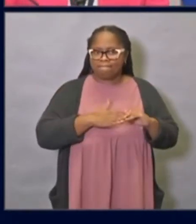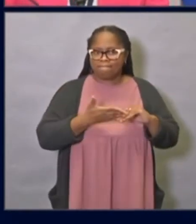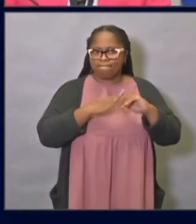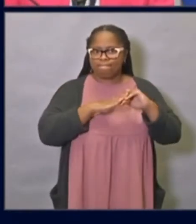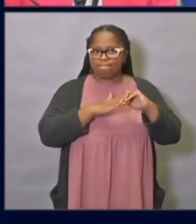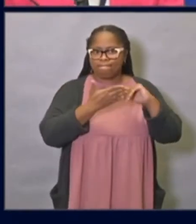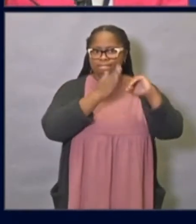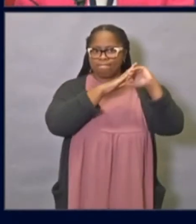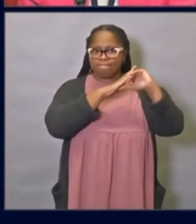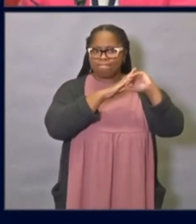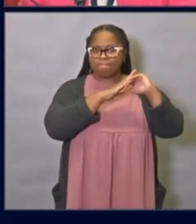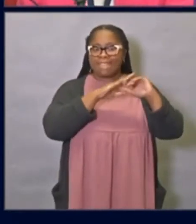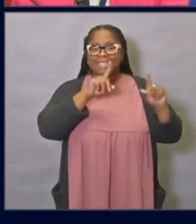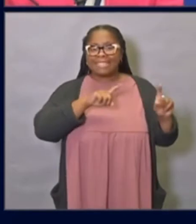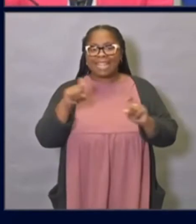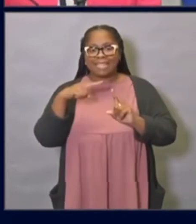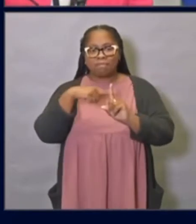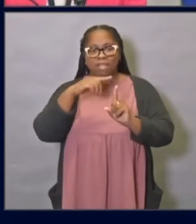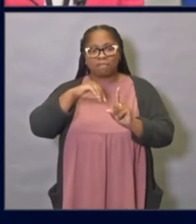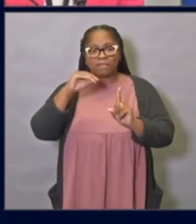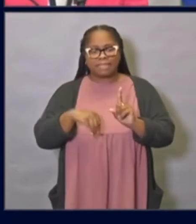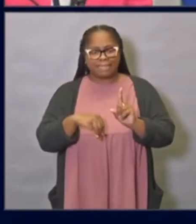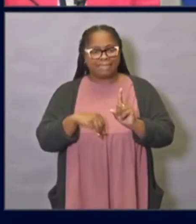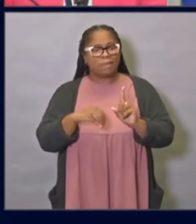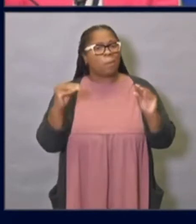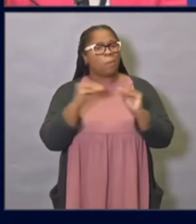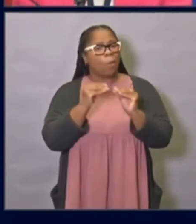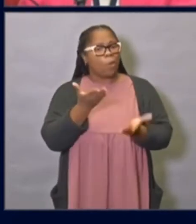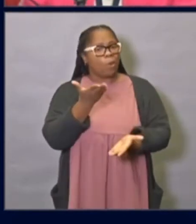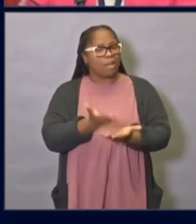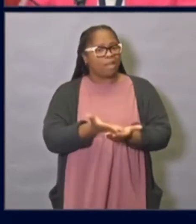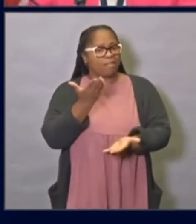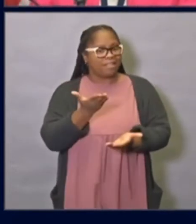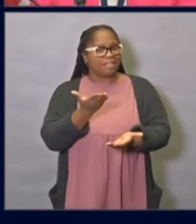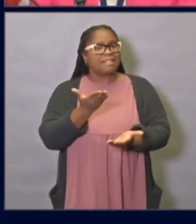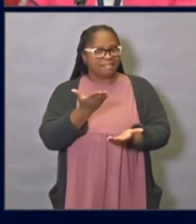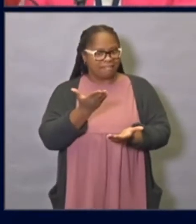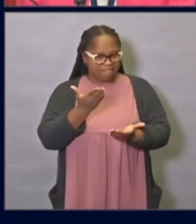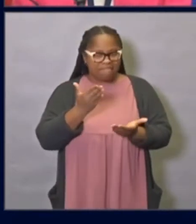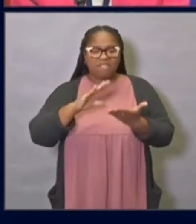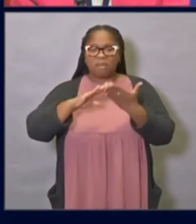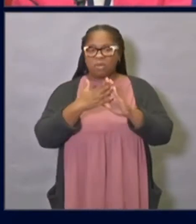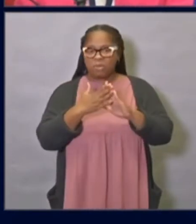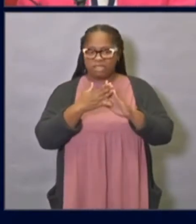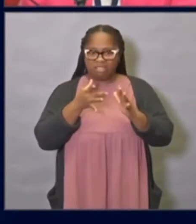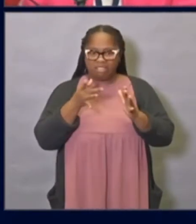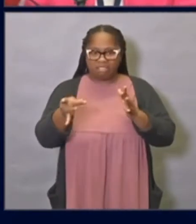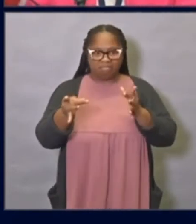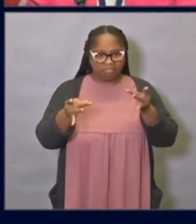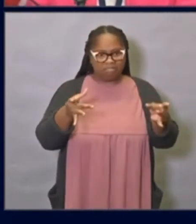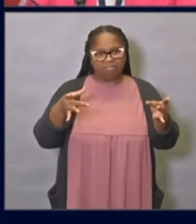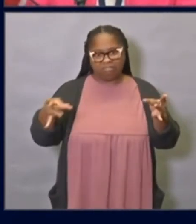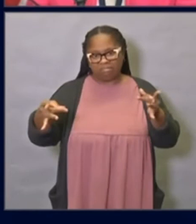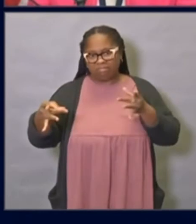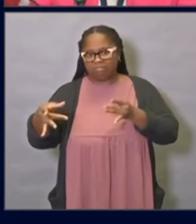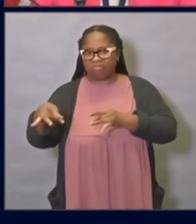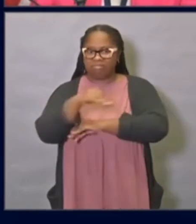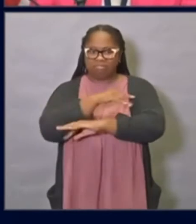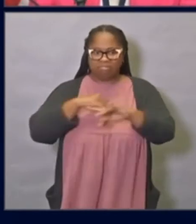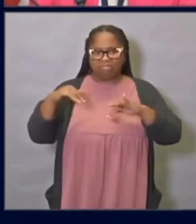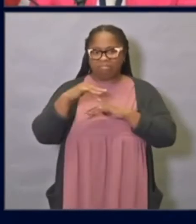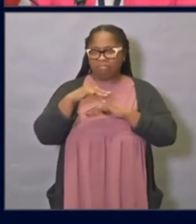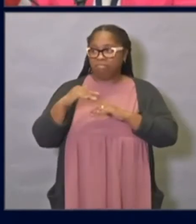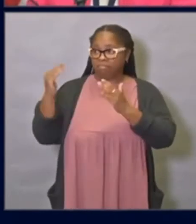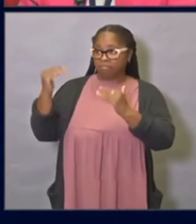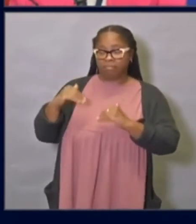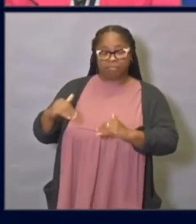The increasing test positivity rates are more evidence of increased community transmission. Next slide.